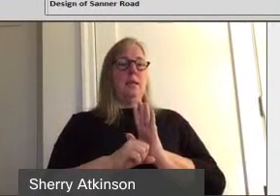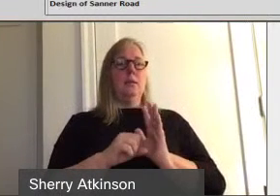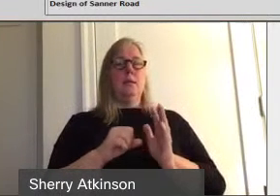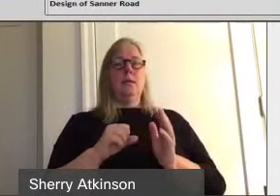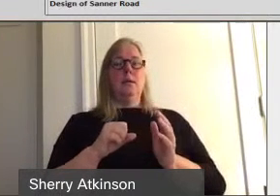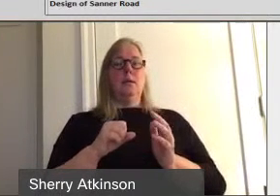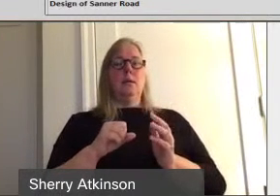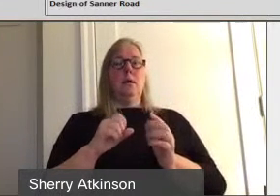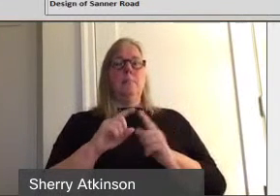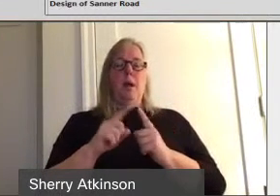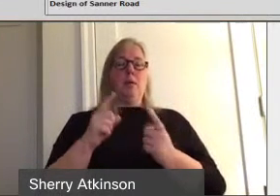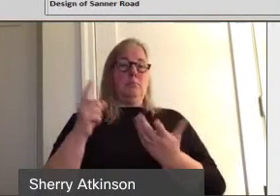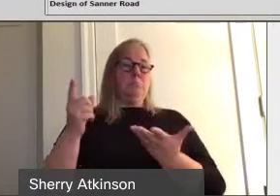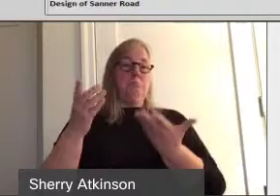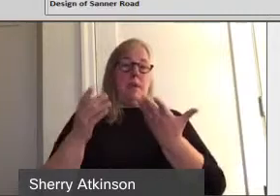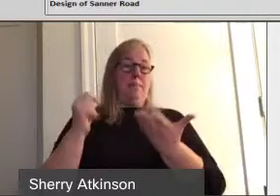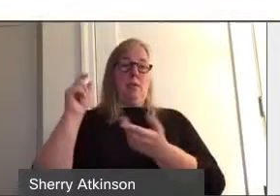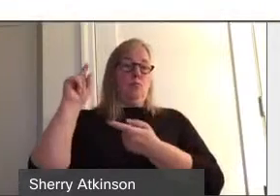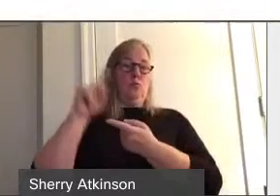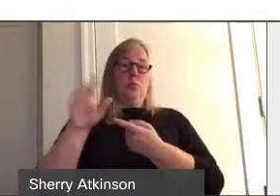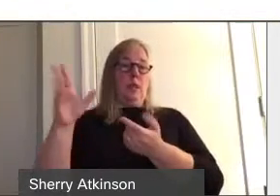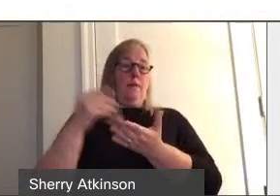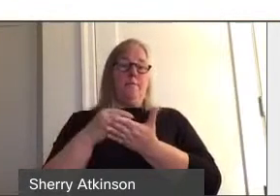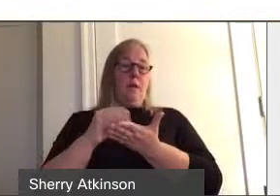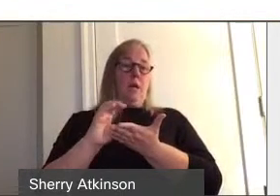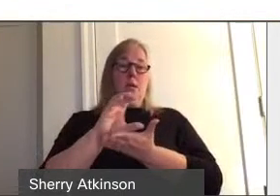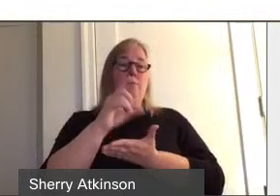for these types of projects.